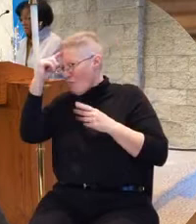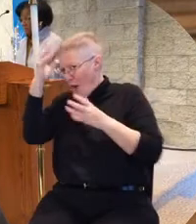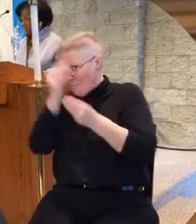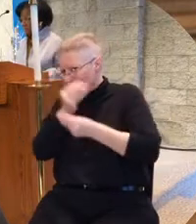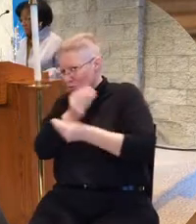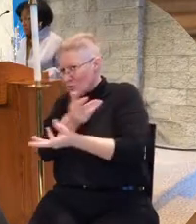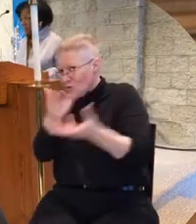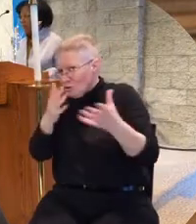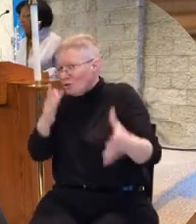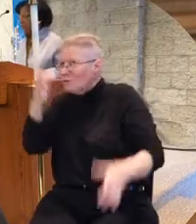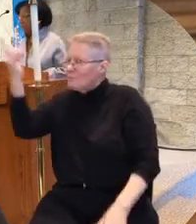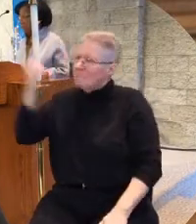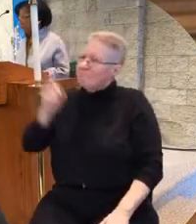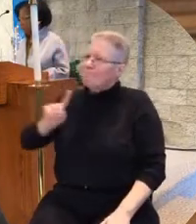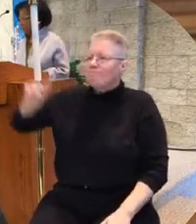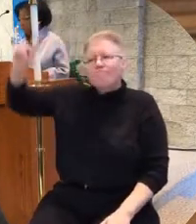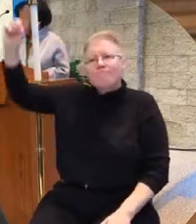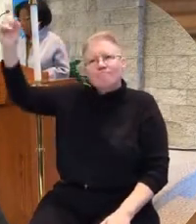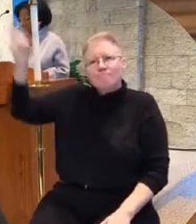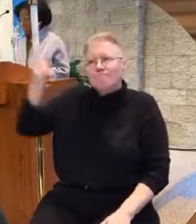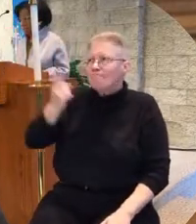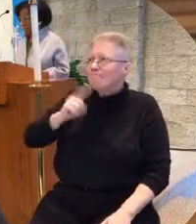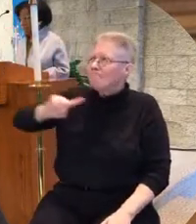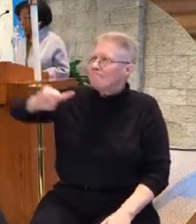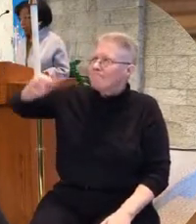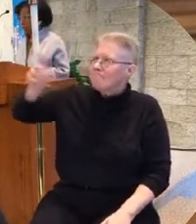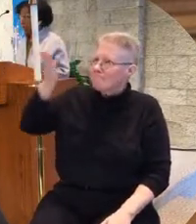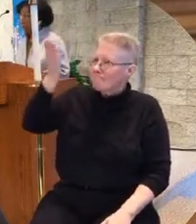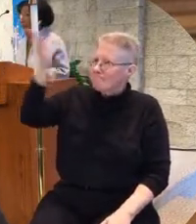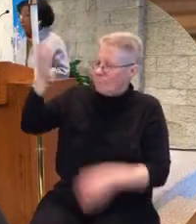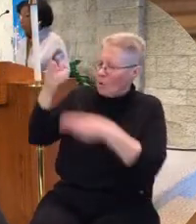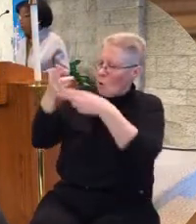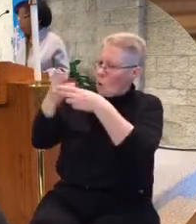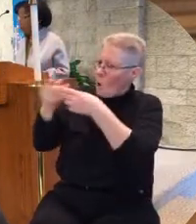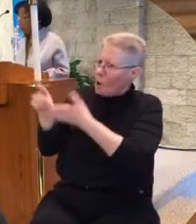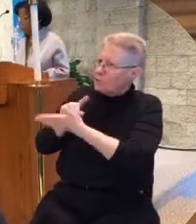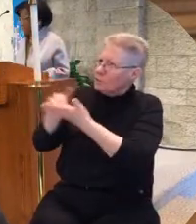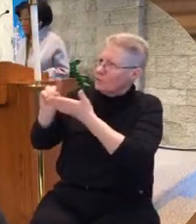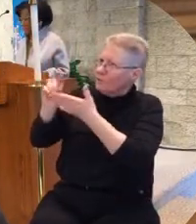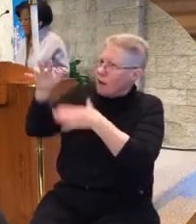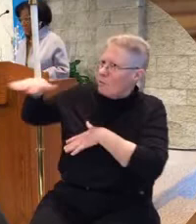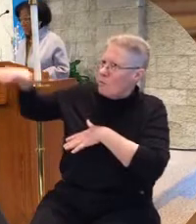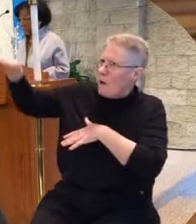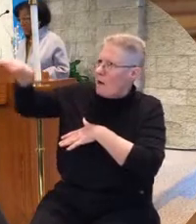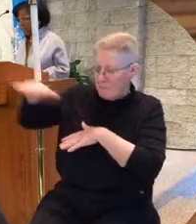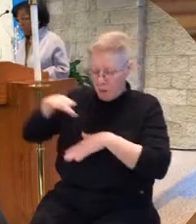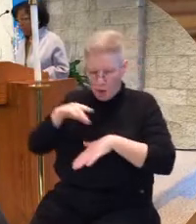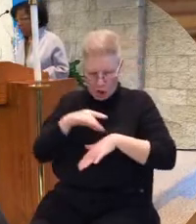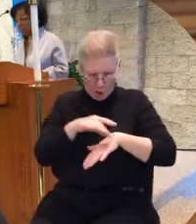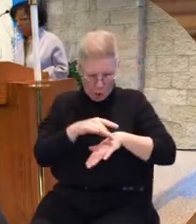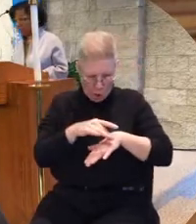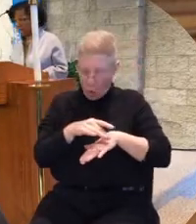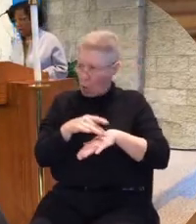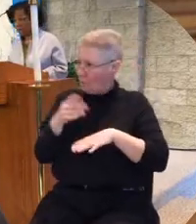to heaven, the divine realm, and earth, human awareness. In his dream, God